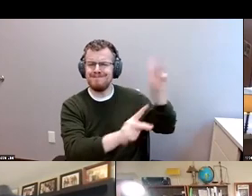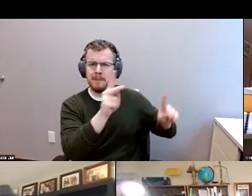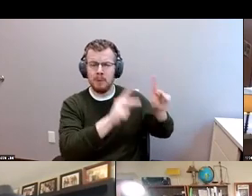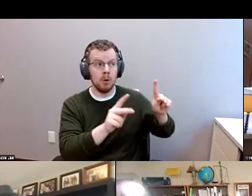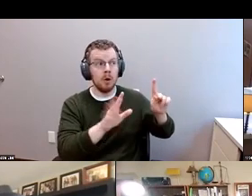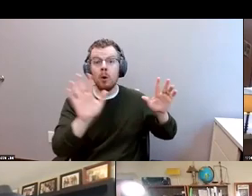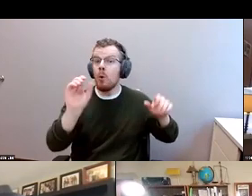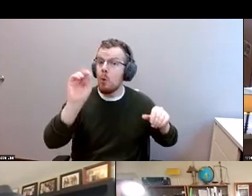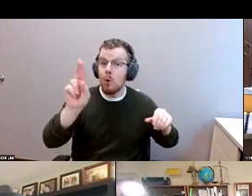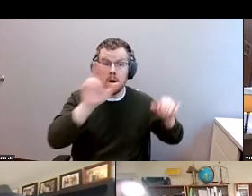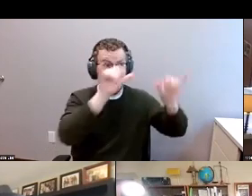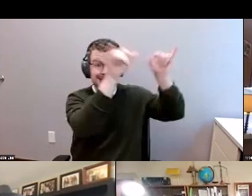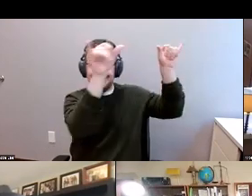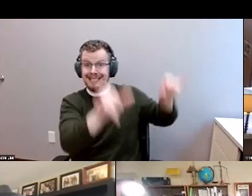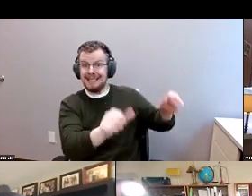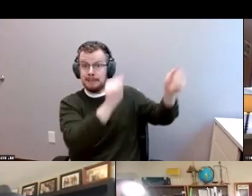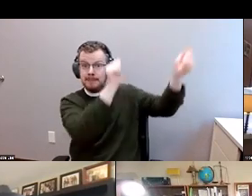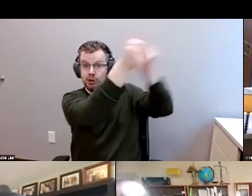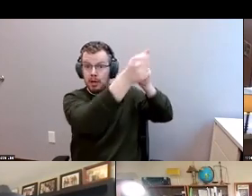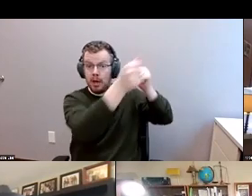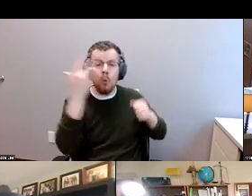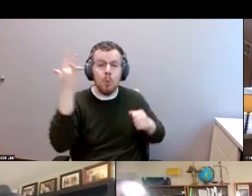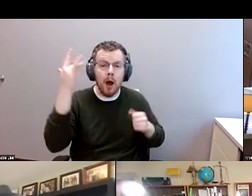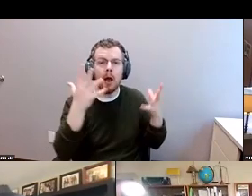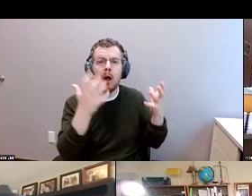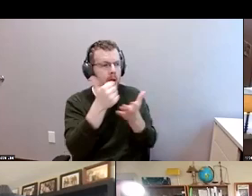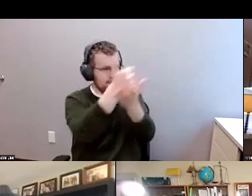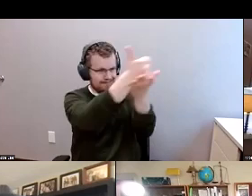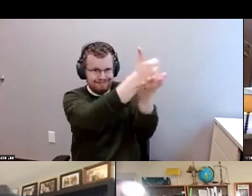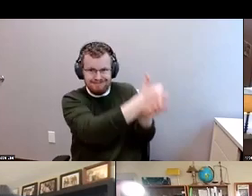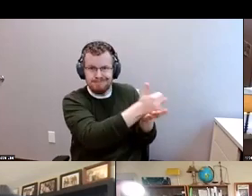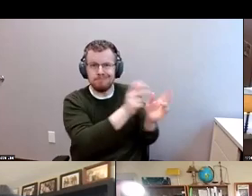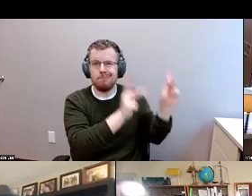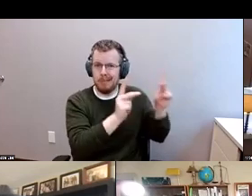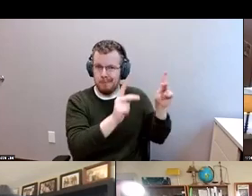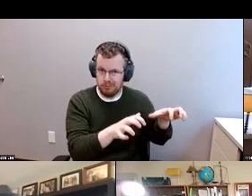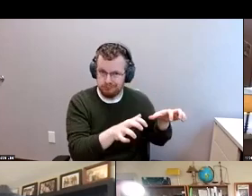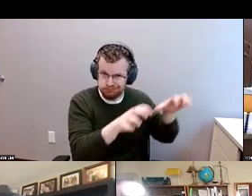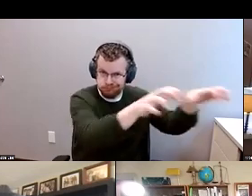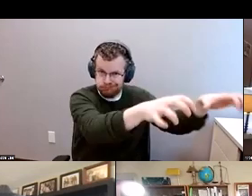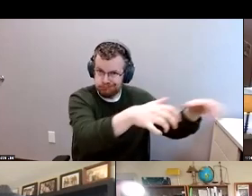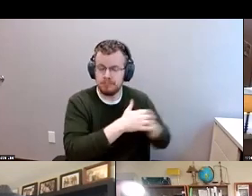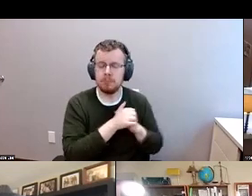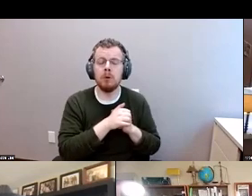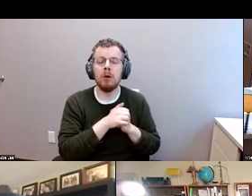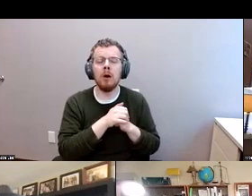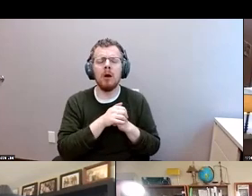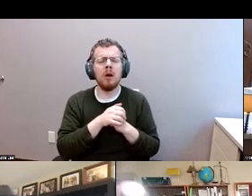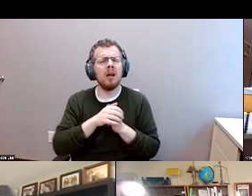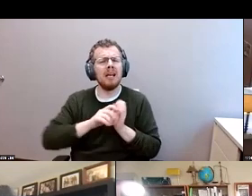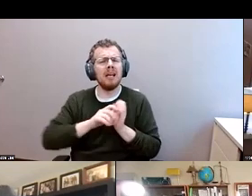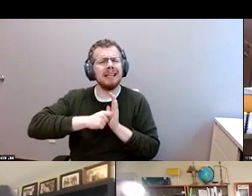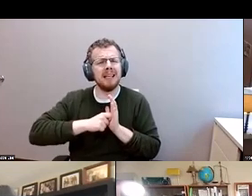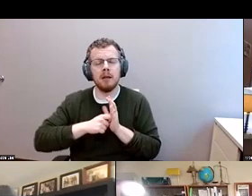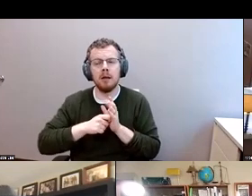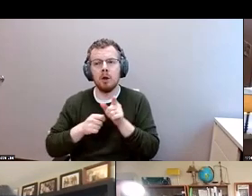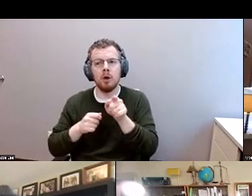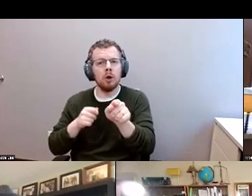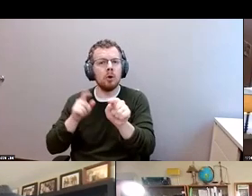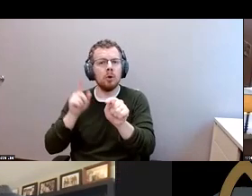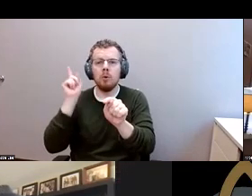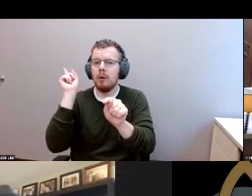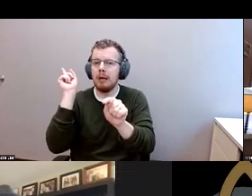improve outcomes for populations. And I think one of the key lessons we've all learned is you can't move population